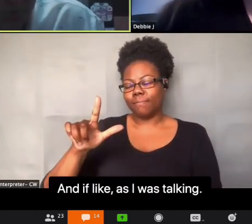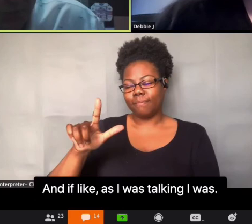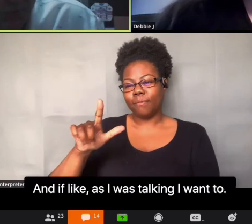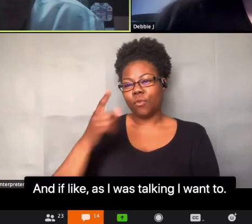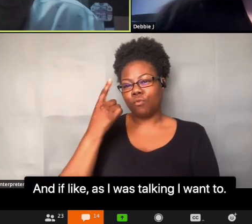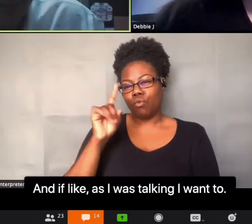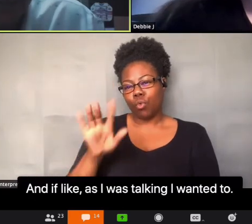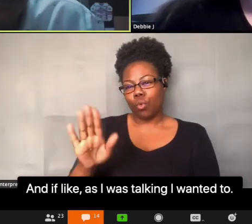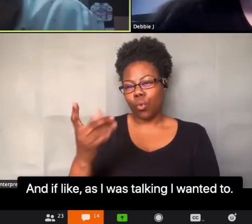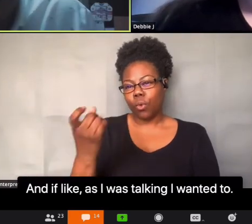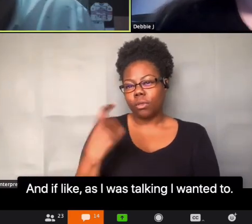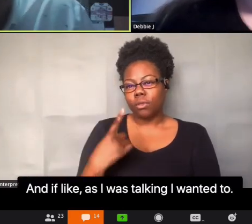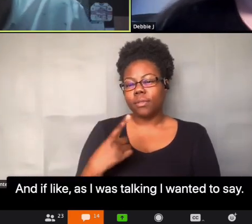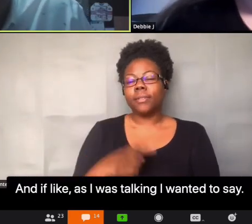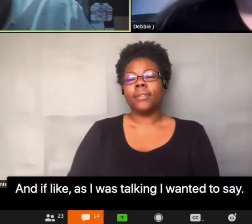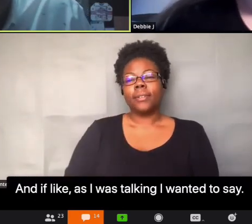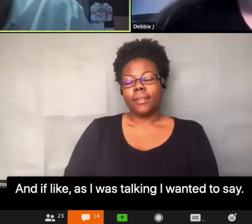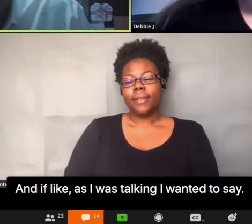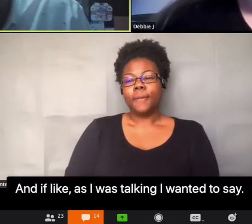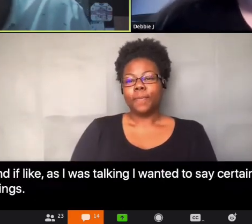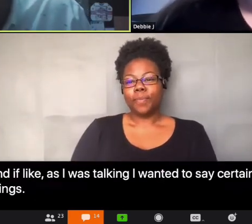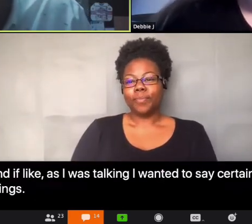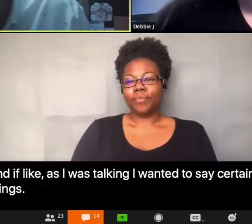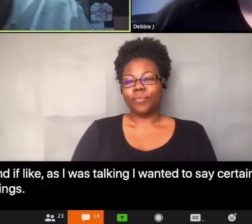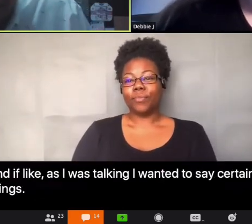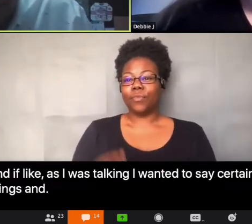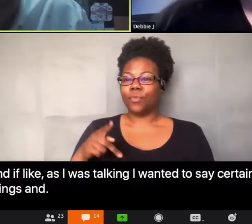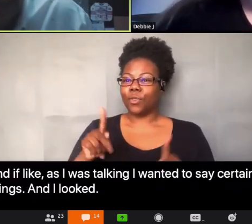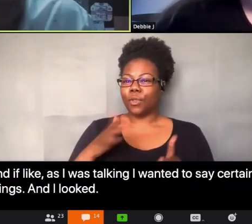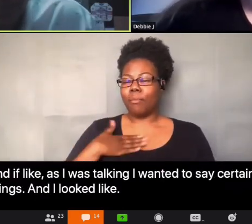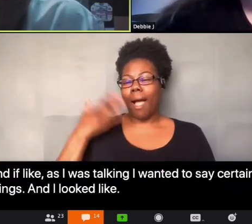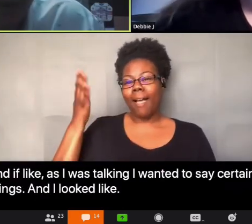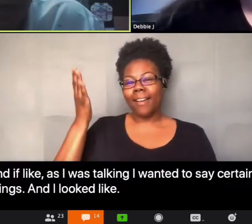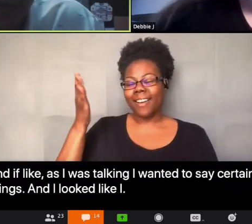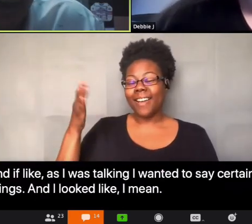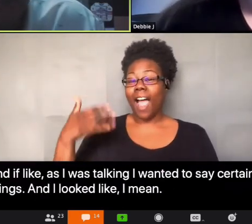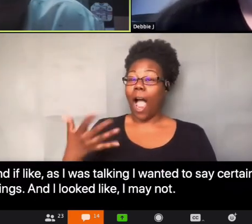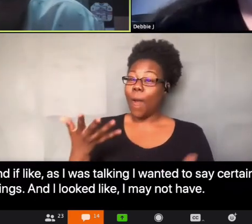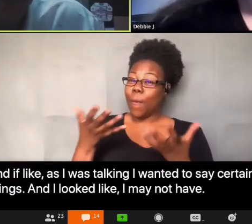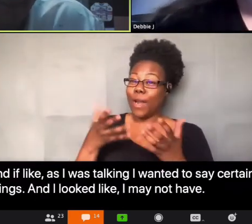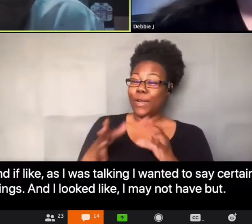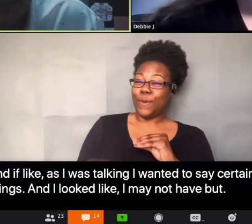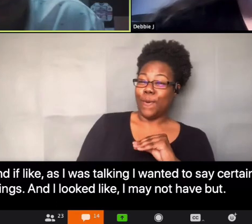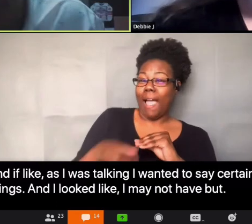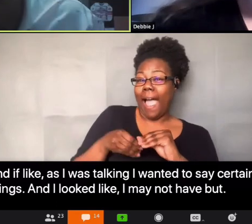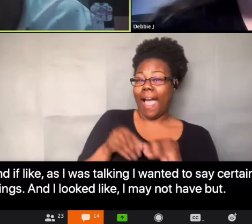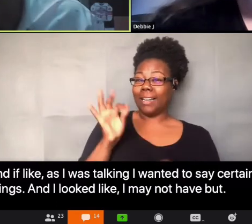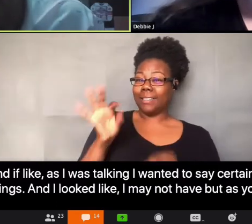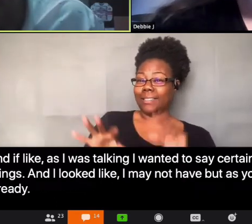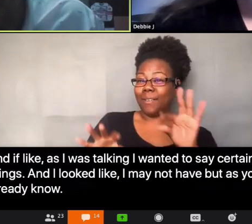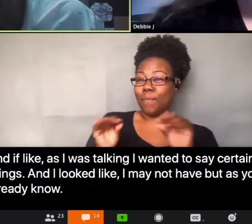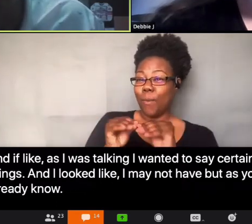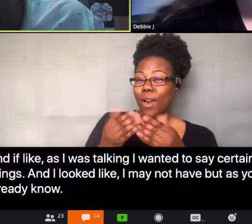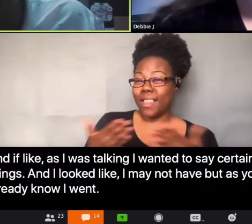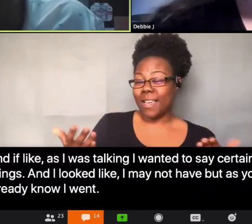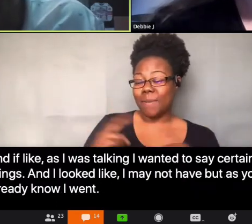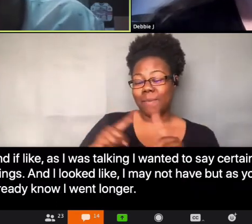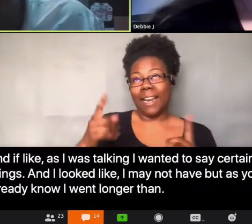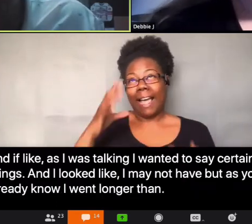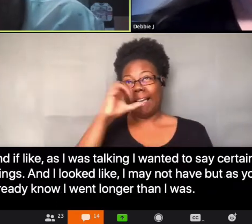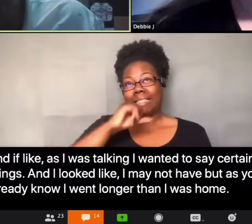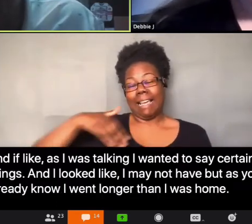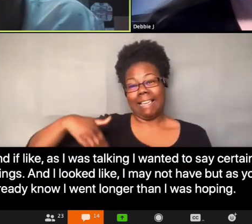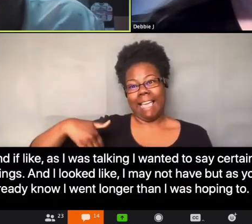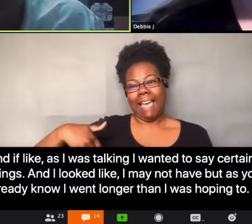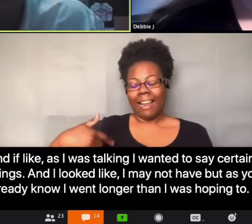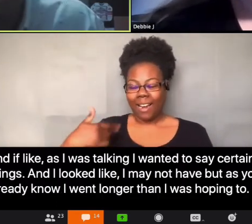wanted to say certain things, and it looks like I may not have, but as you already know, I went longer than I was